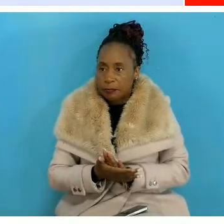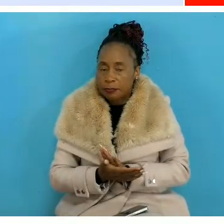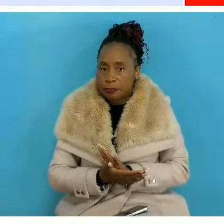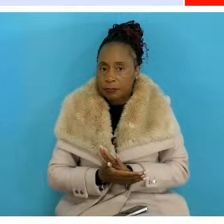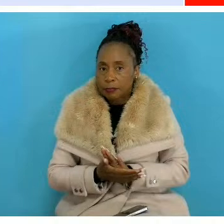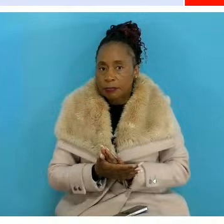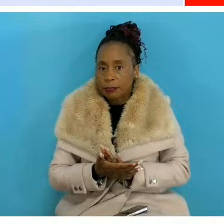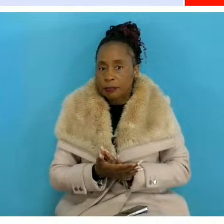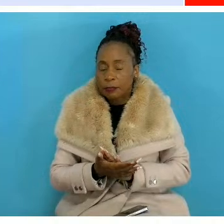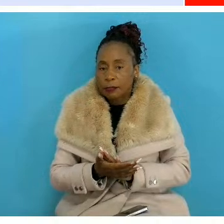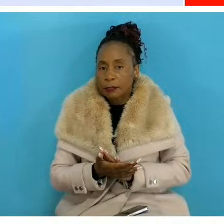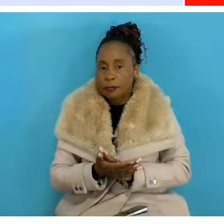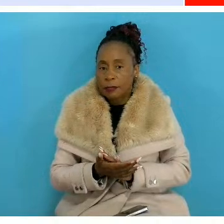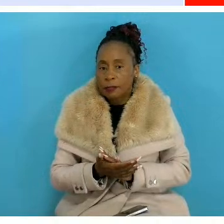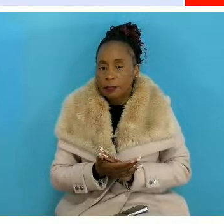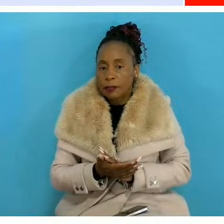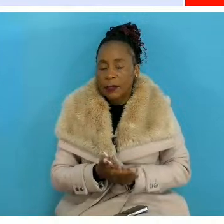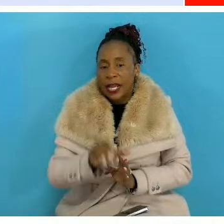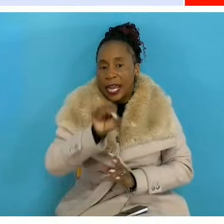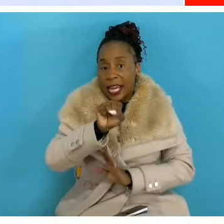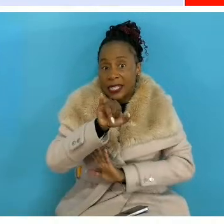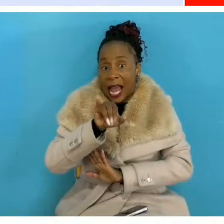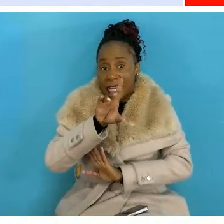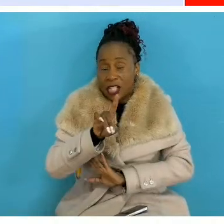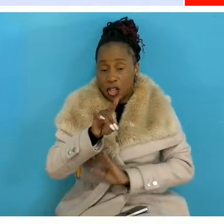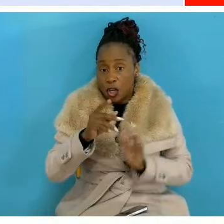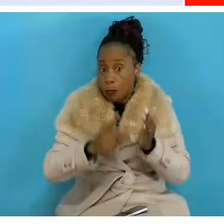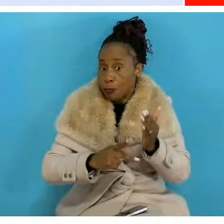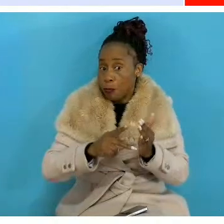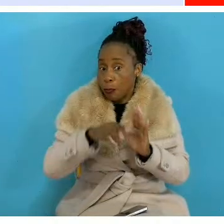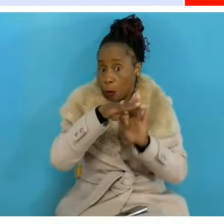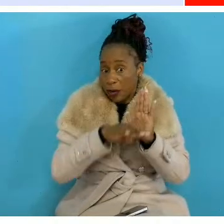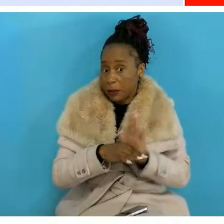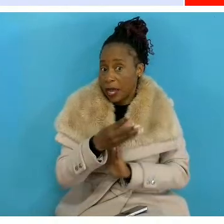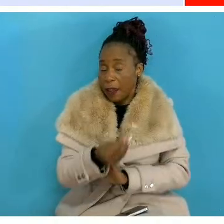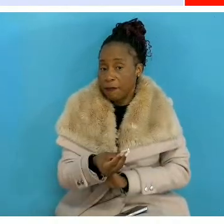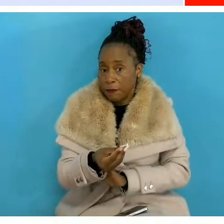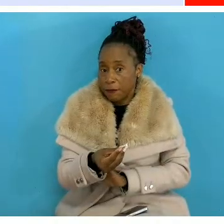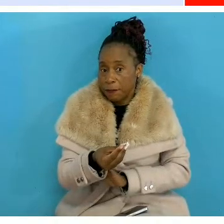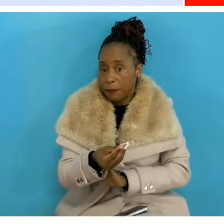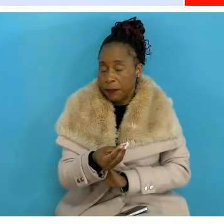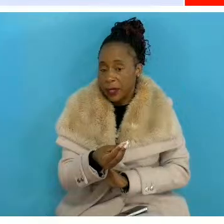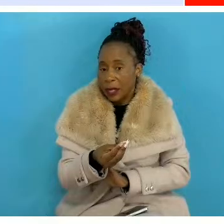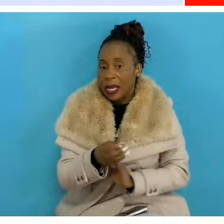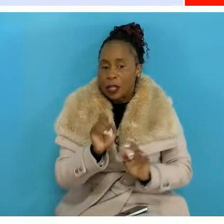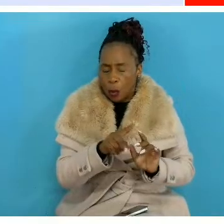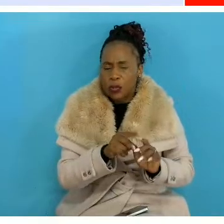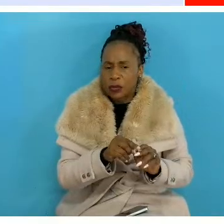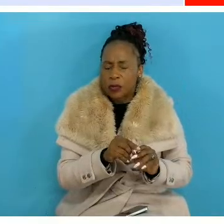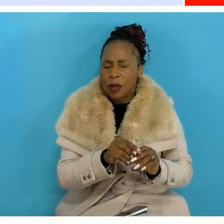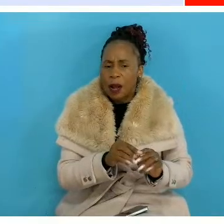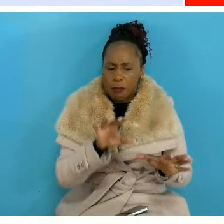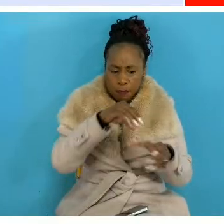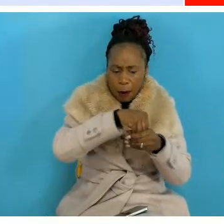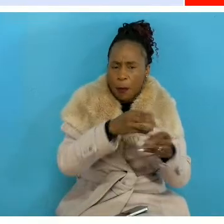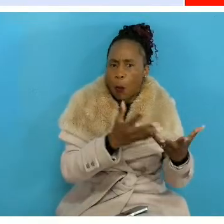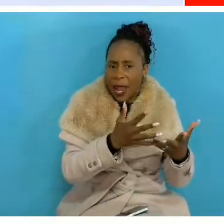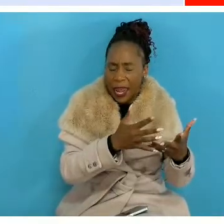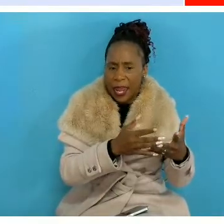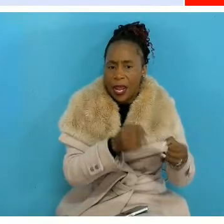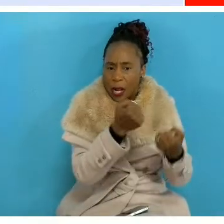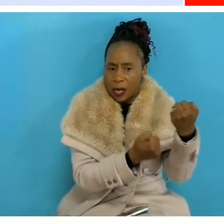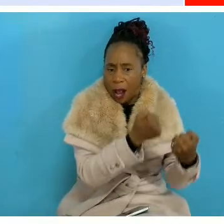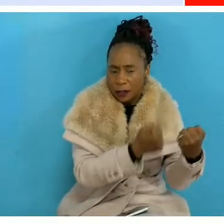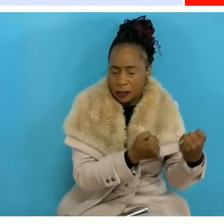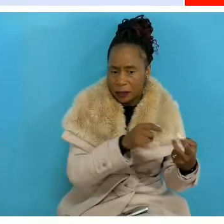We've got the SID programs under automotive,